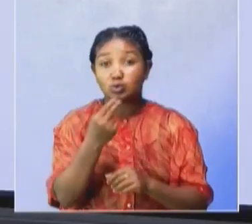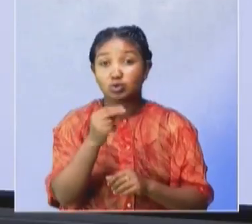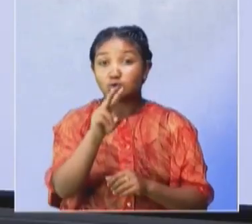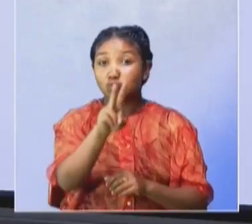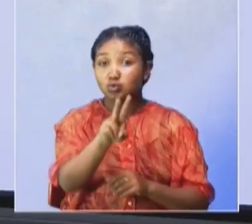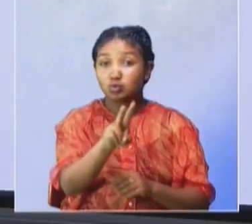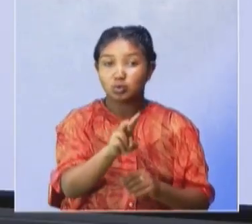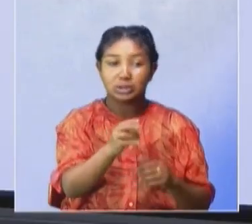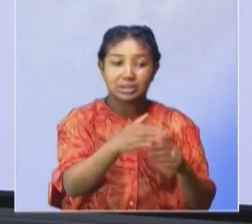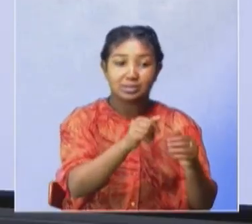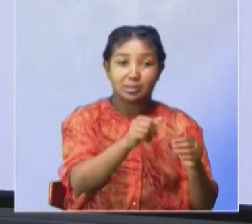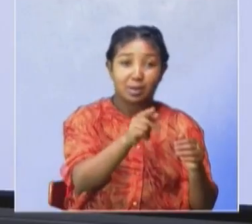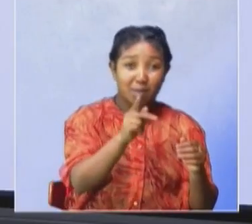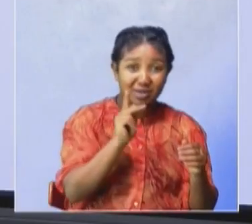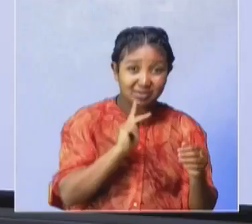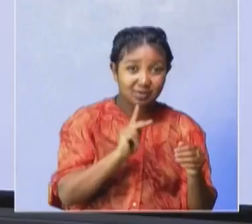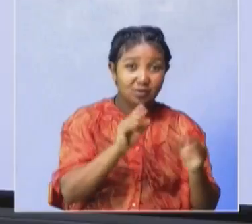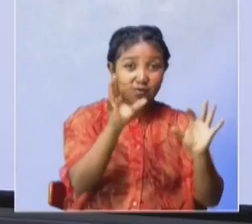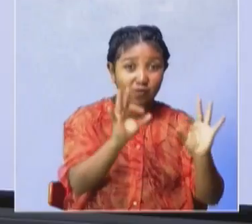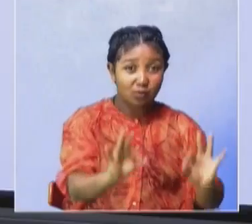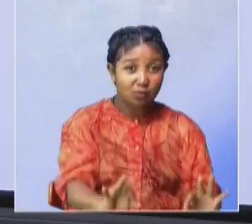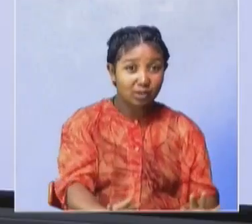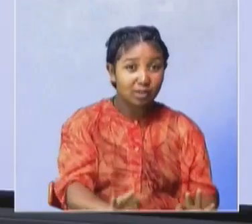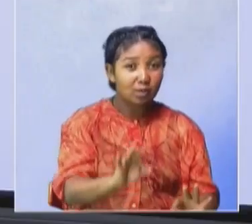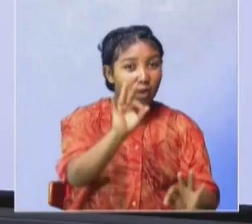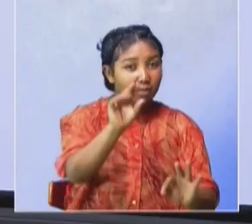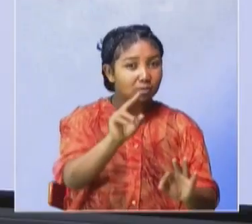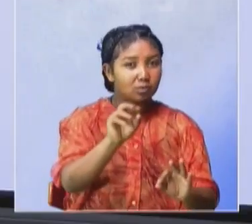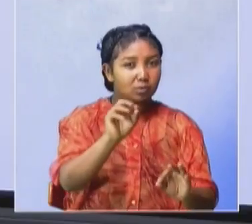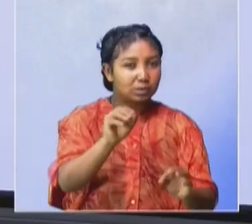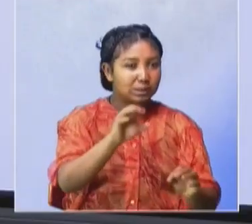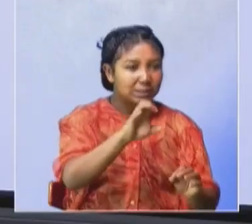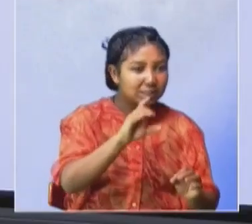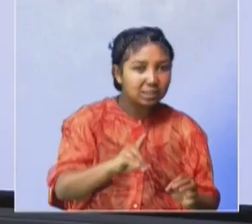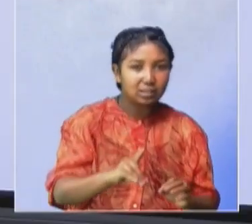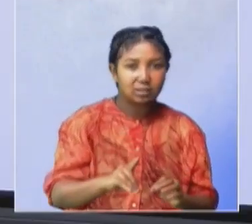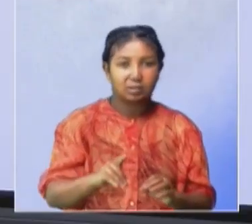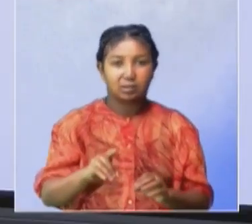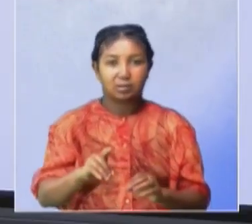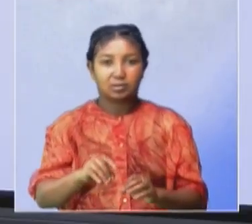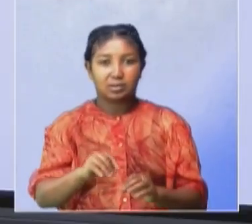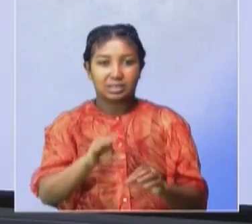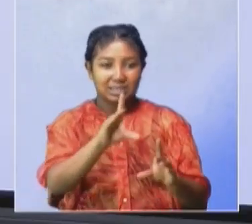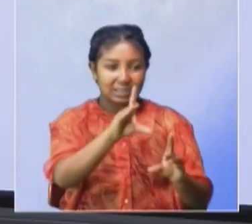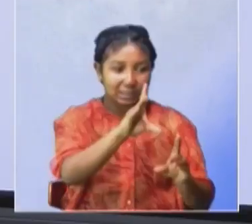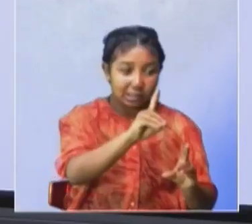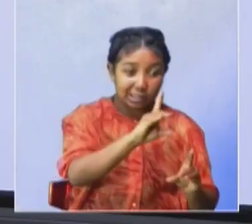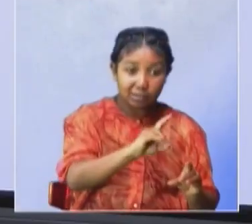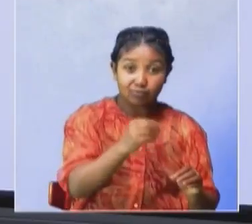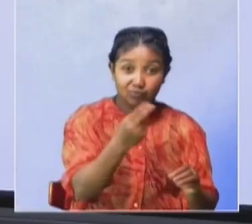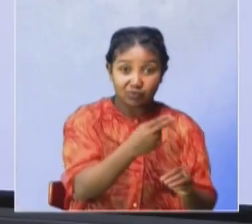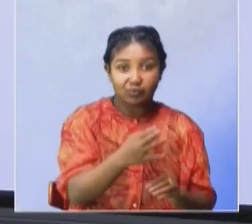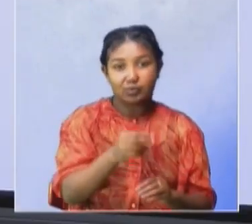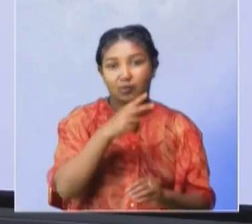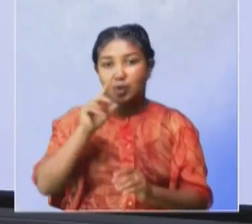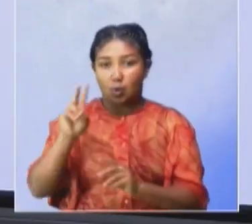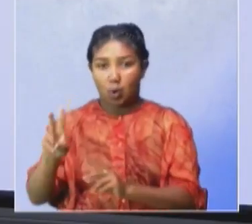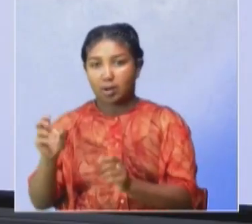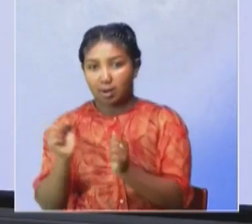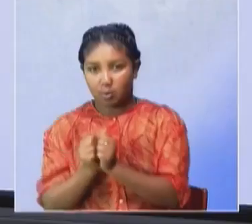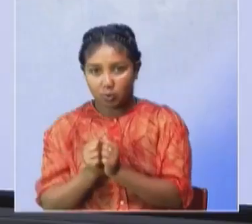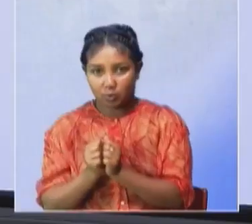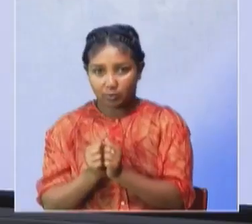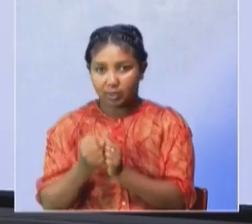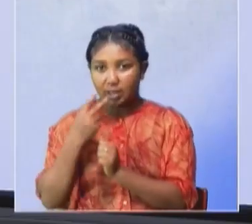two simple past forms in one sentences. If you are using did, just use V1,